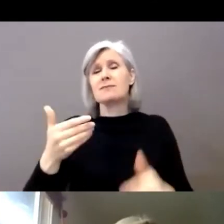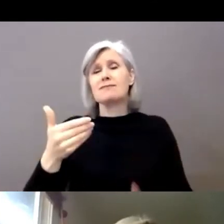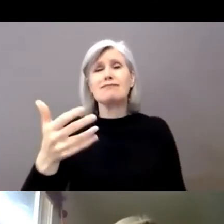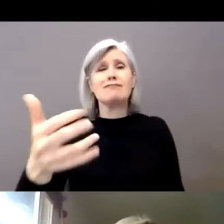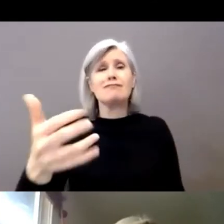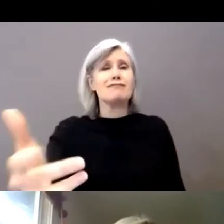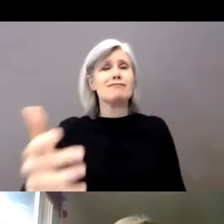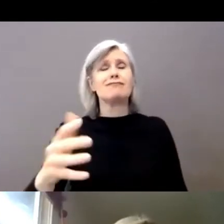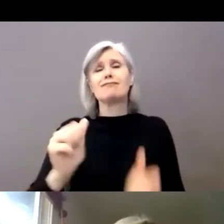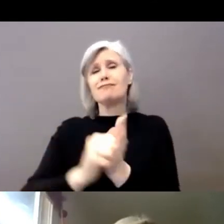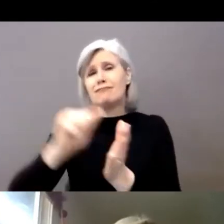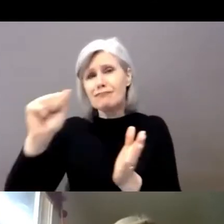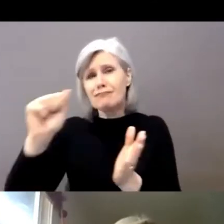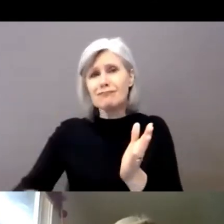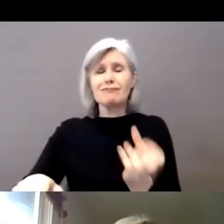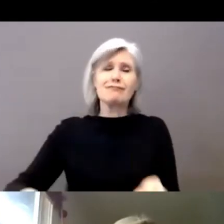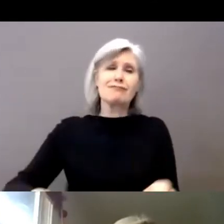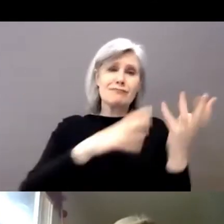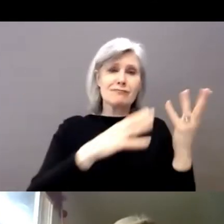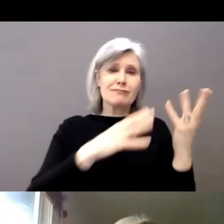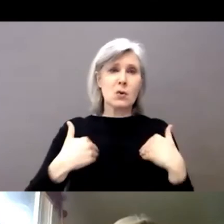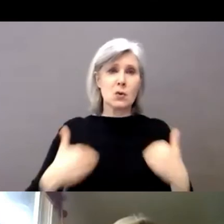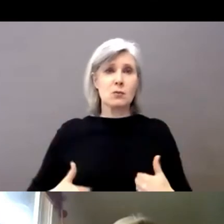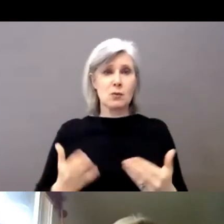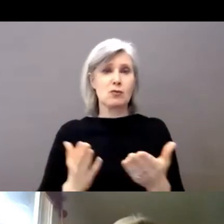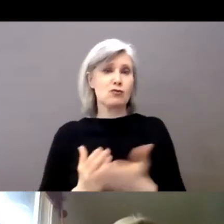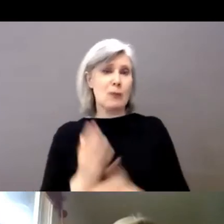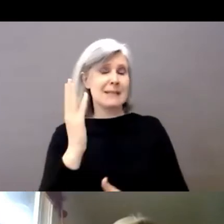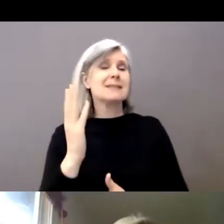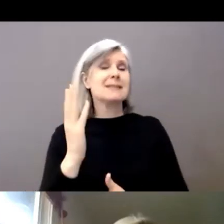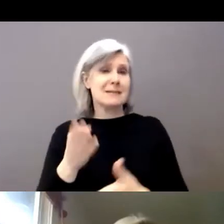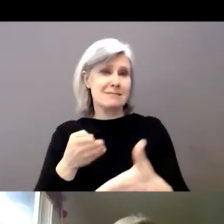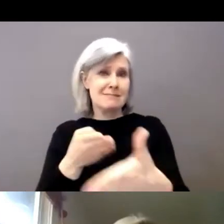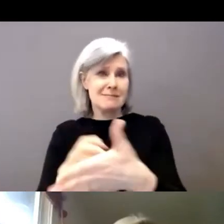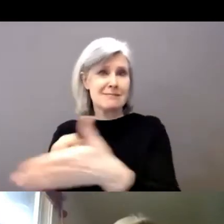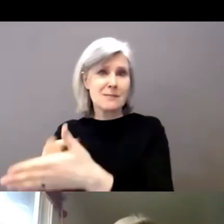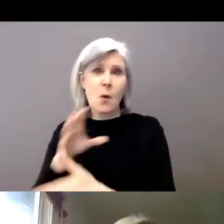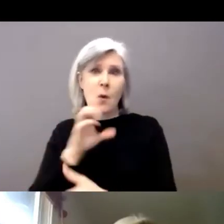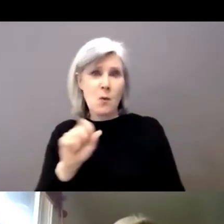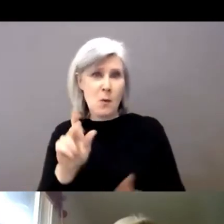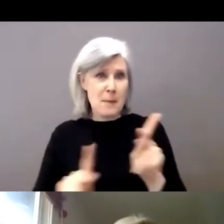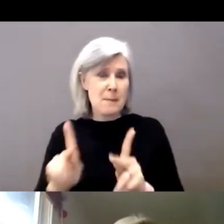people, and the convention is the answer. Okay.